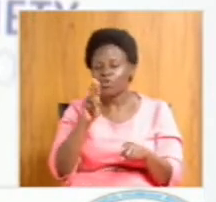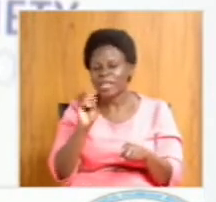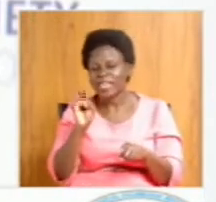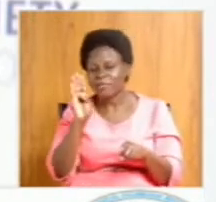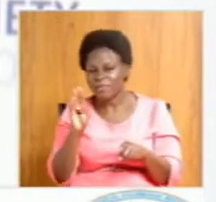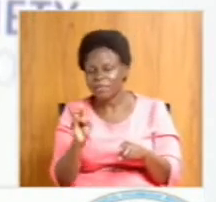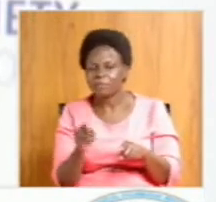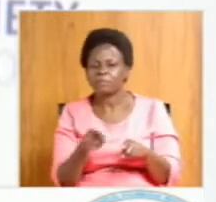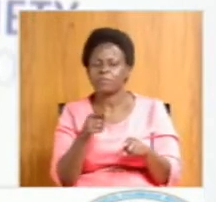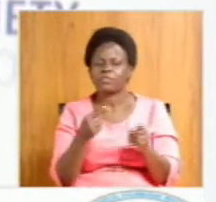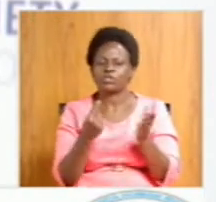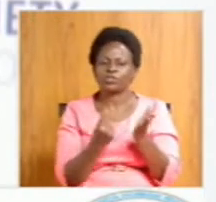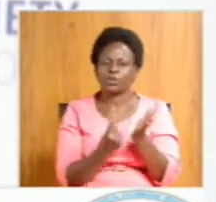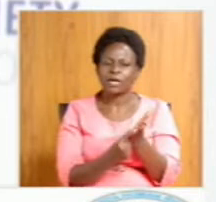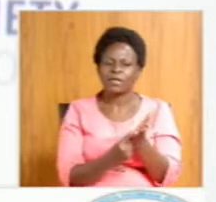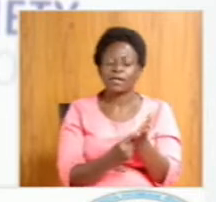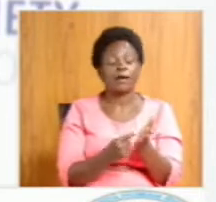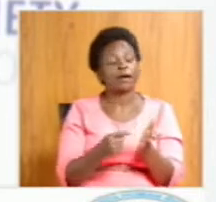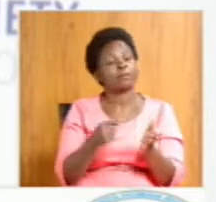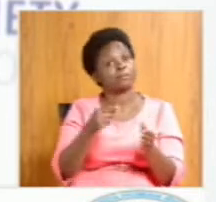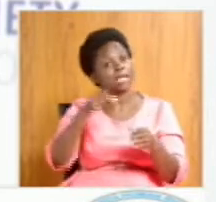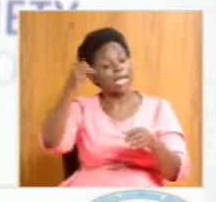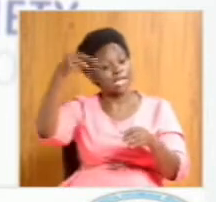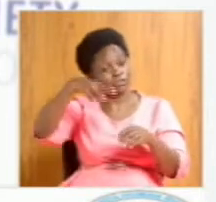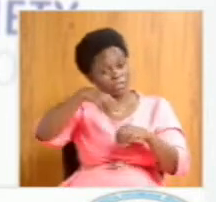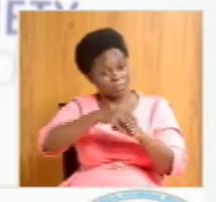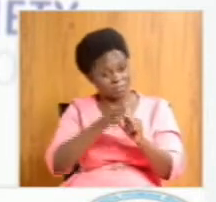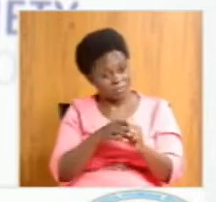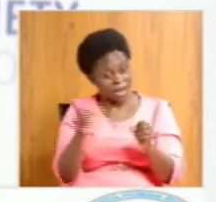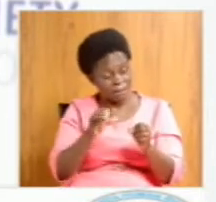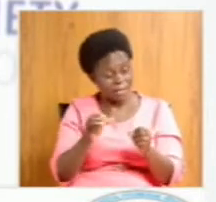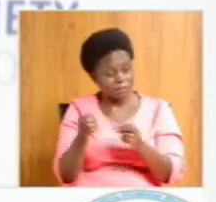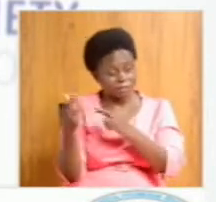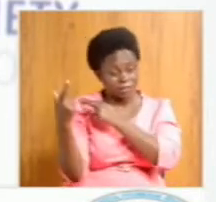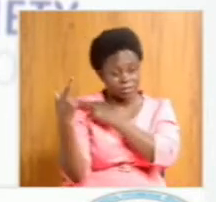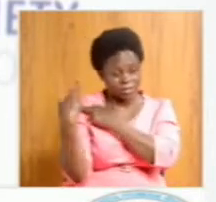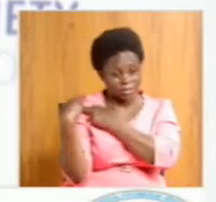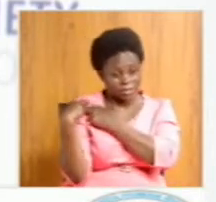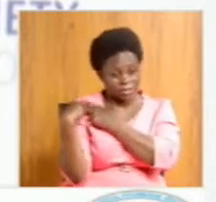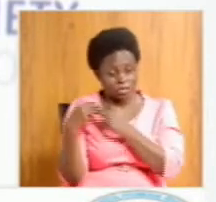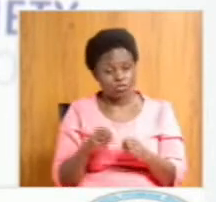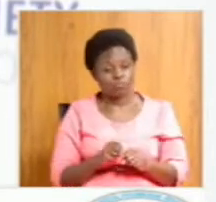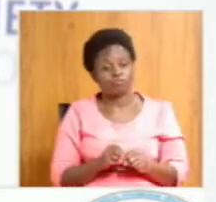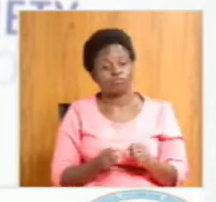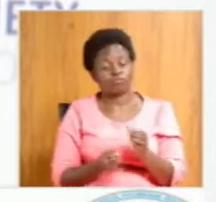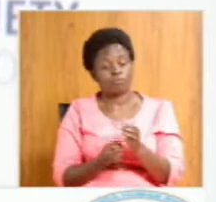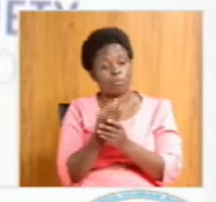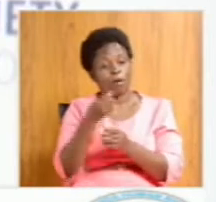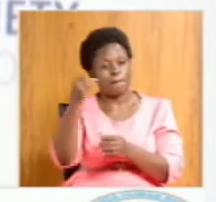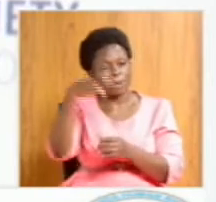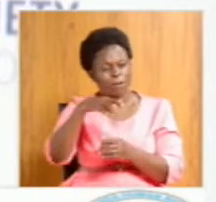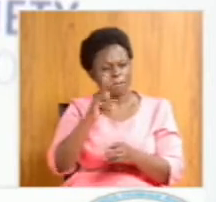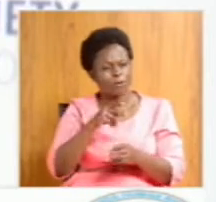Firstly, the Uganda Electricity Generation Company that is mandated with the obligation to generate power. Those